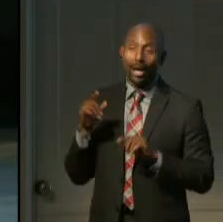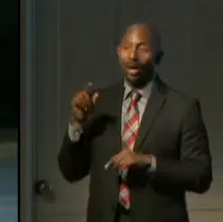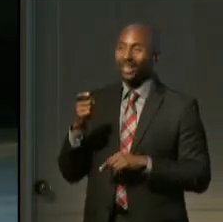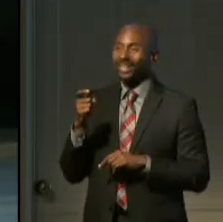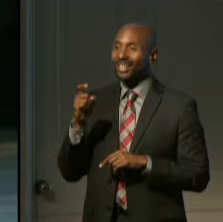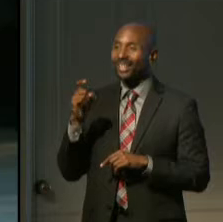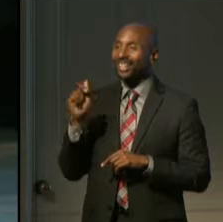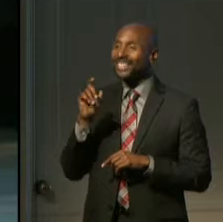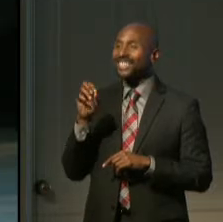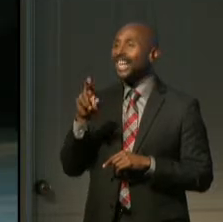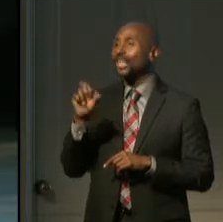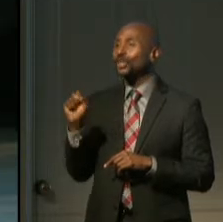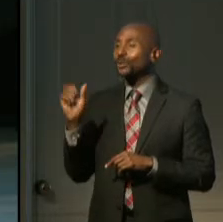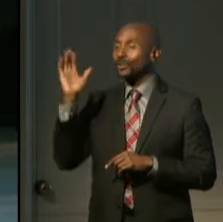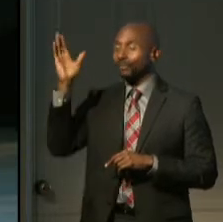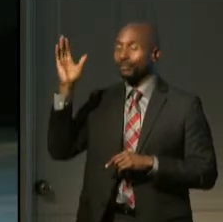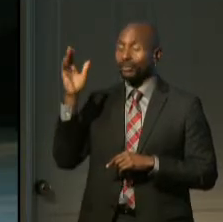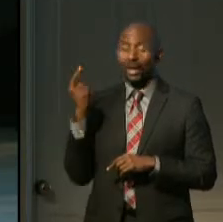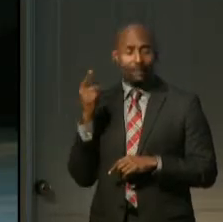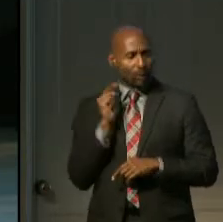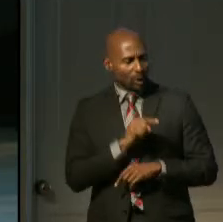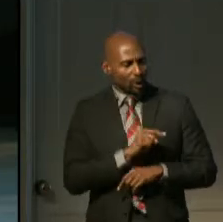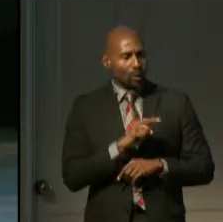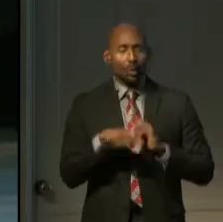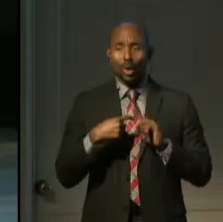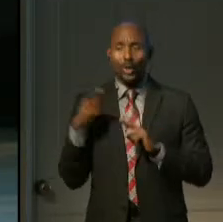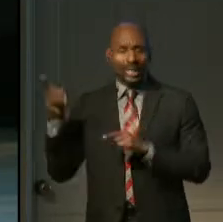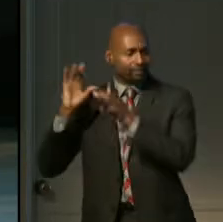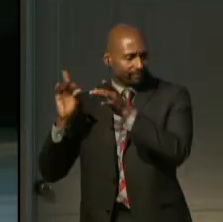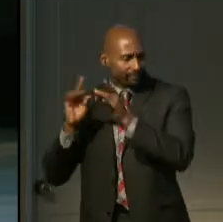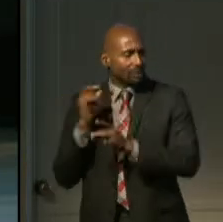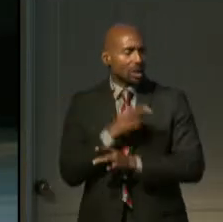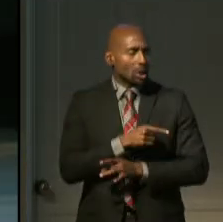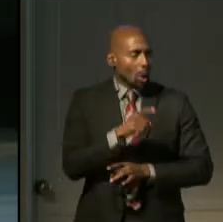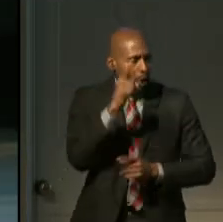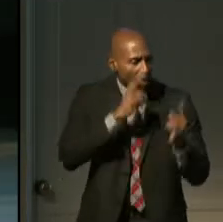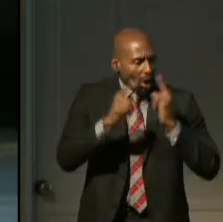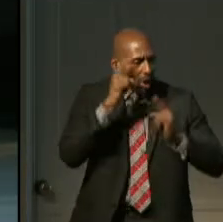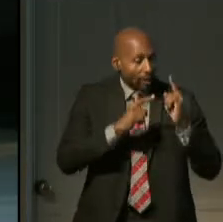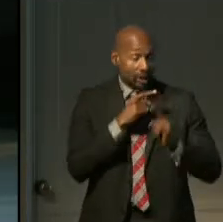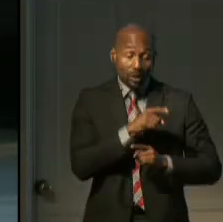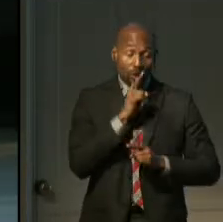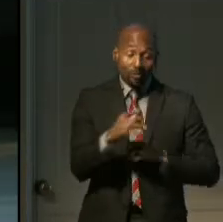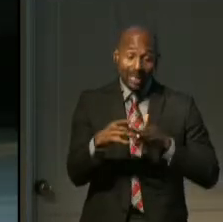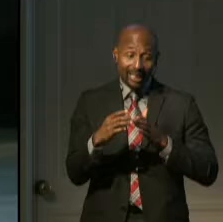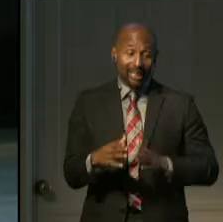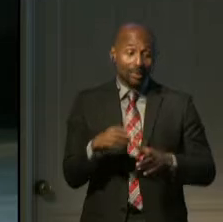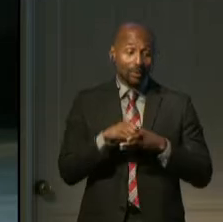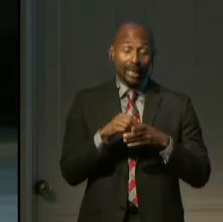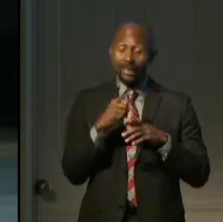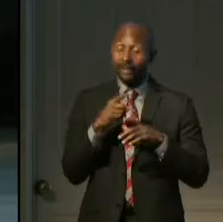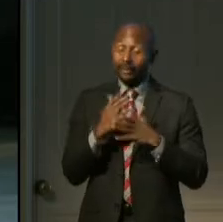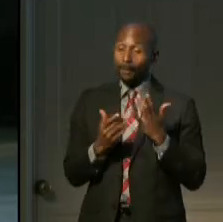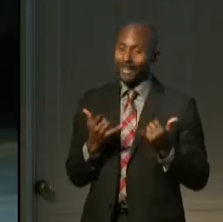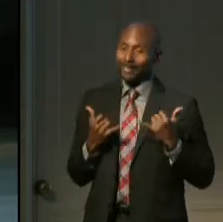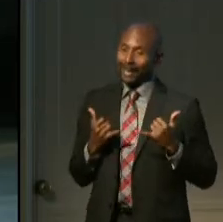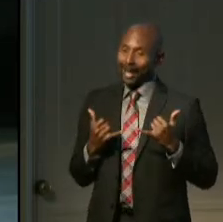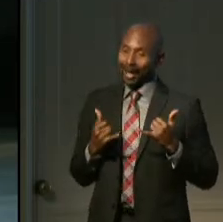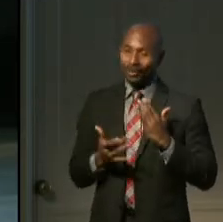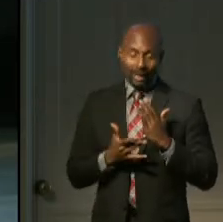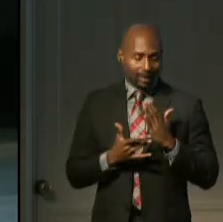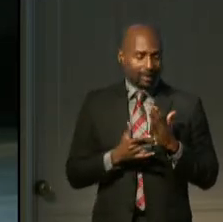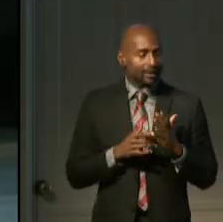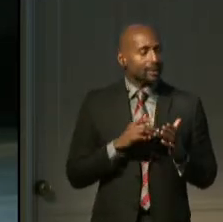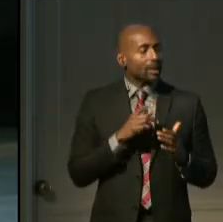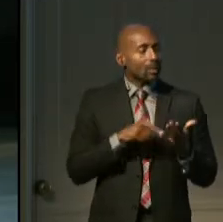what came up for you as he was speaking. What were you thinking about? You work at the very cutting edge of some very now technologies. So how did you